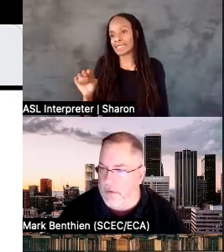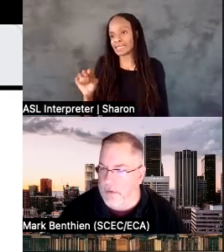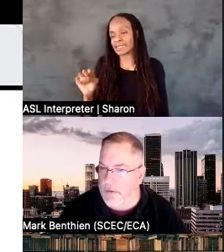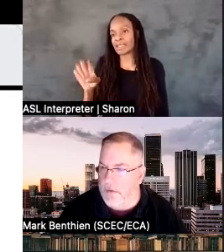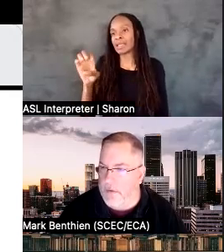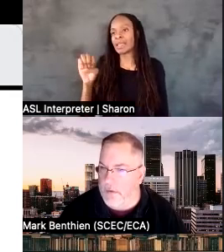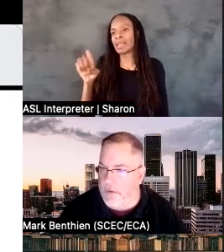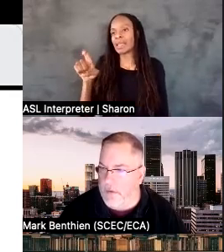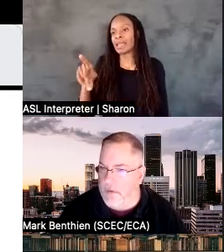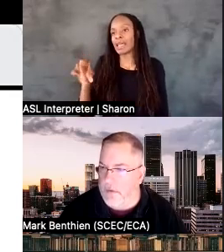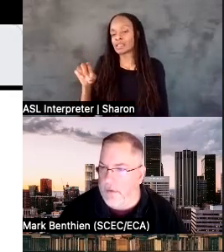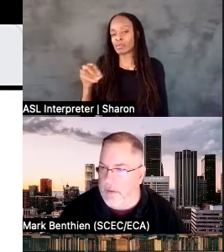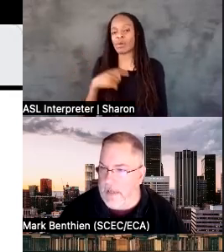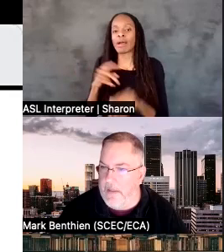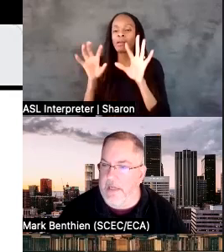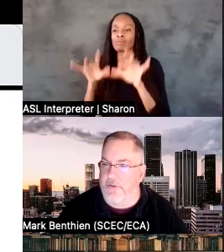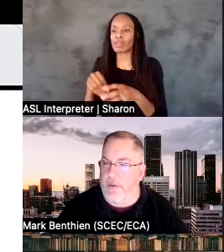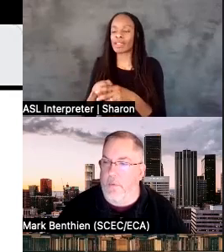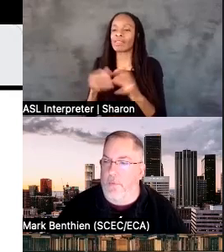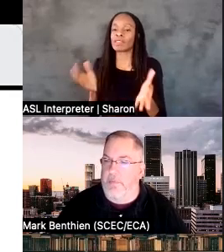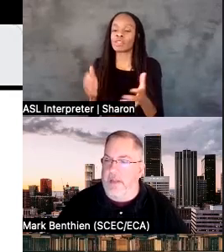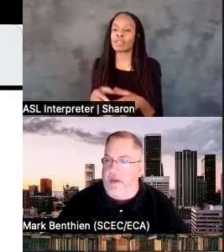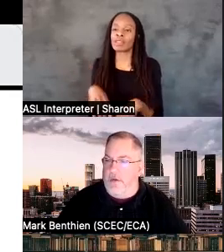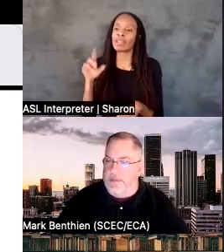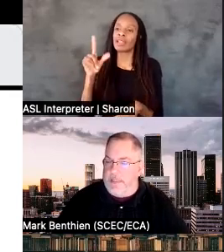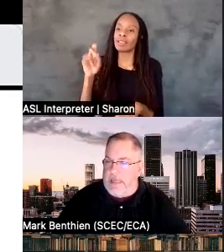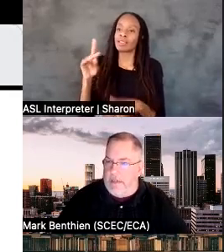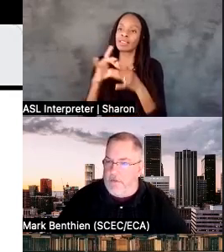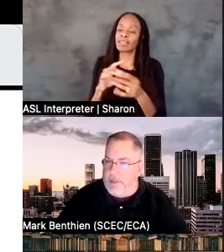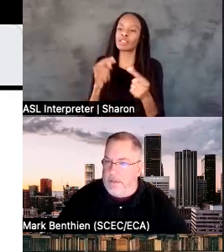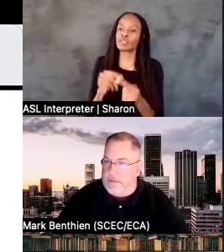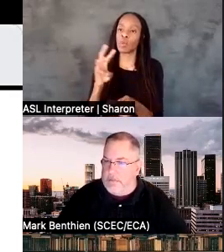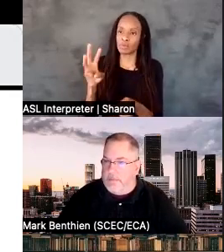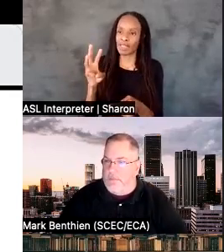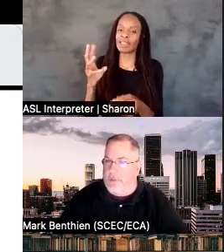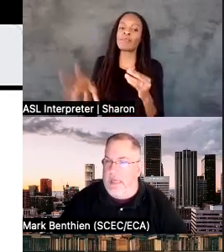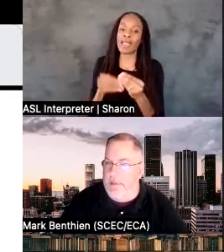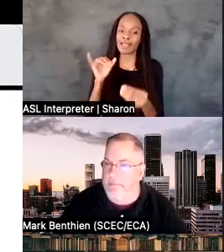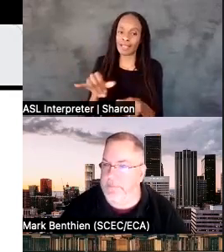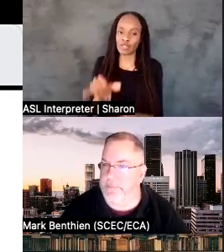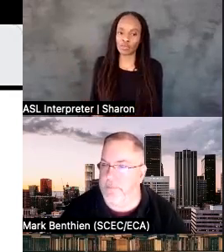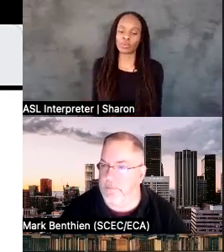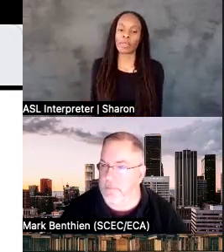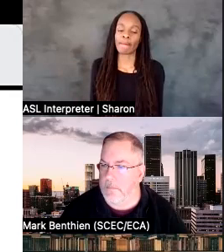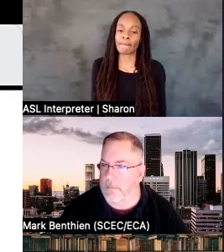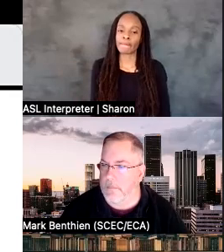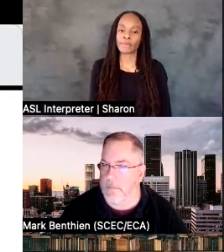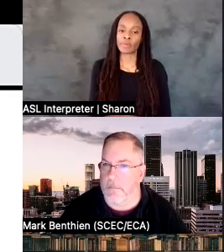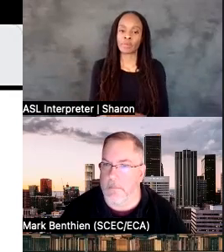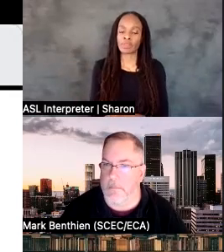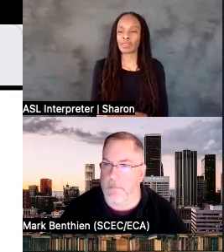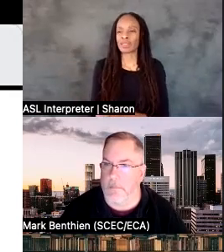put something in the chat on that. It's And not the a link to the website there has been added as well. Yeah, it's not a conference as